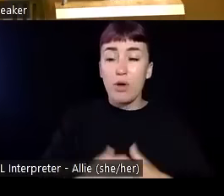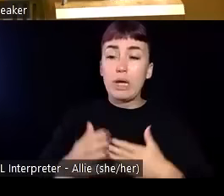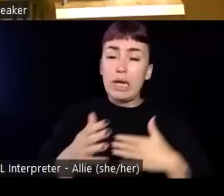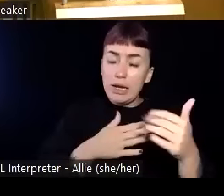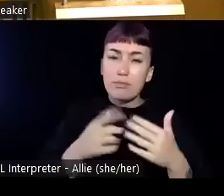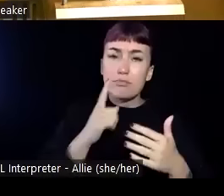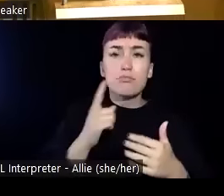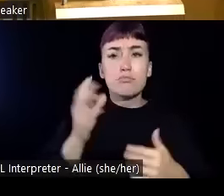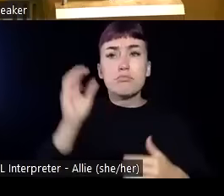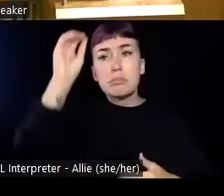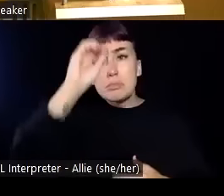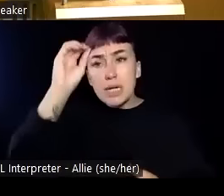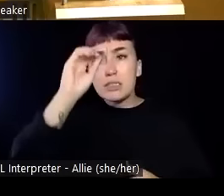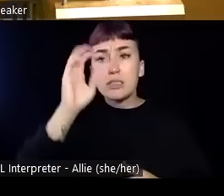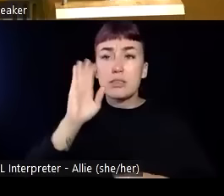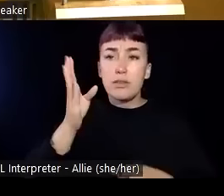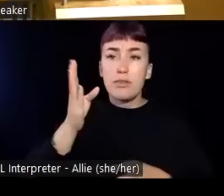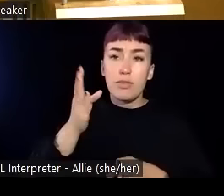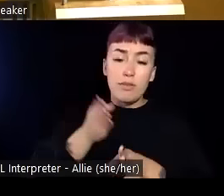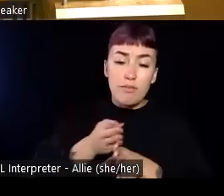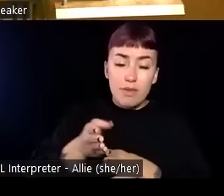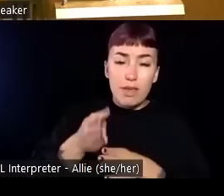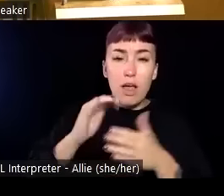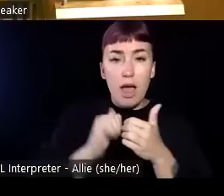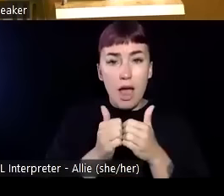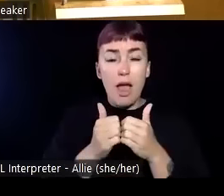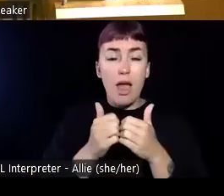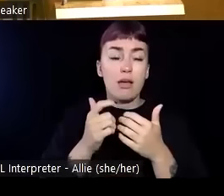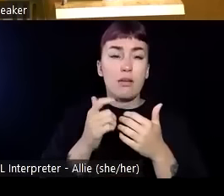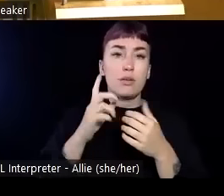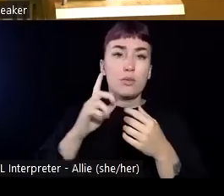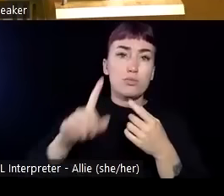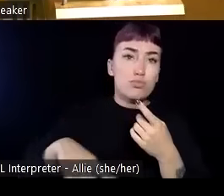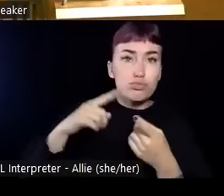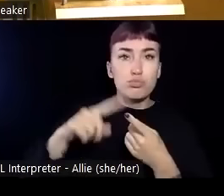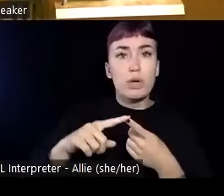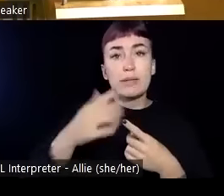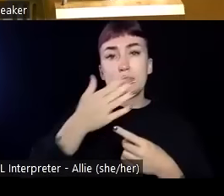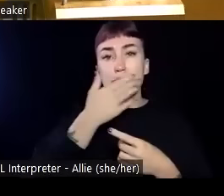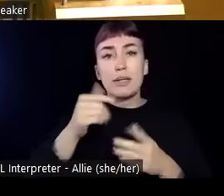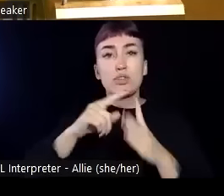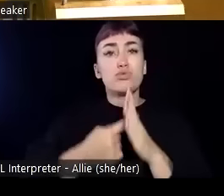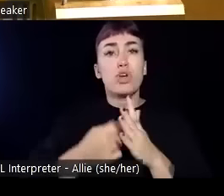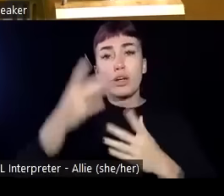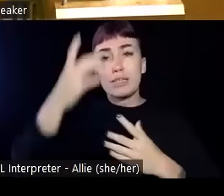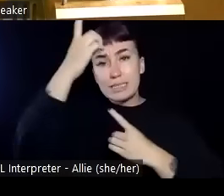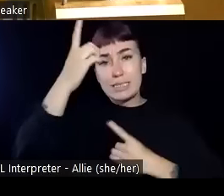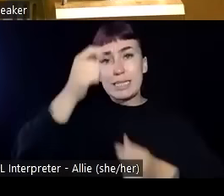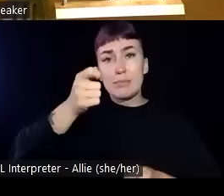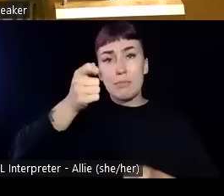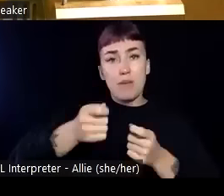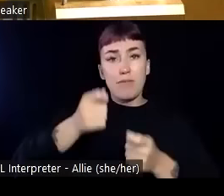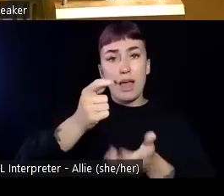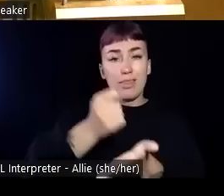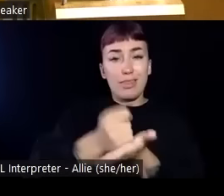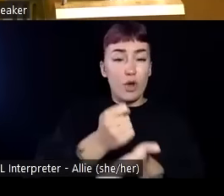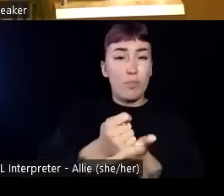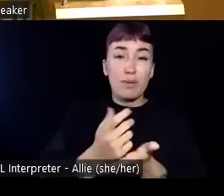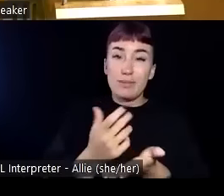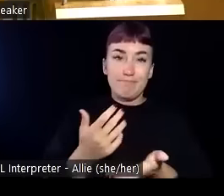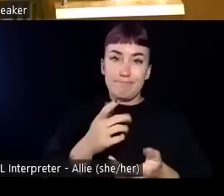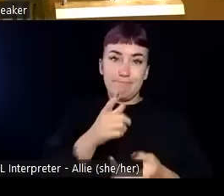are opinions in the field about when it is best to start disease modifying therapies, we don't have those